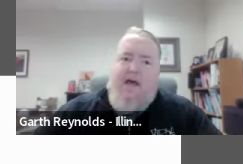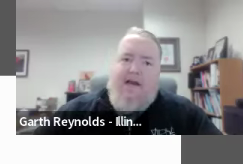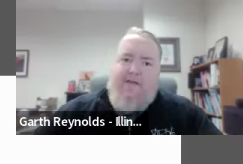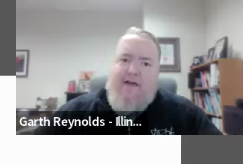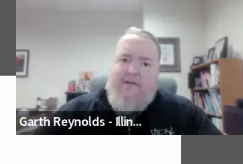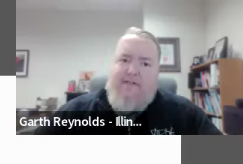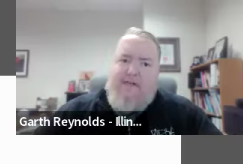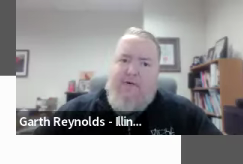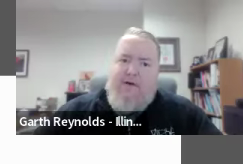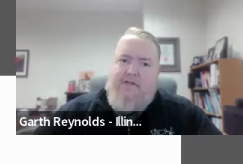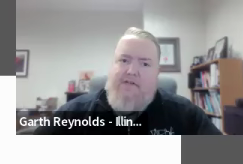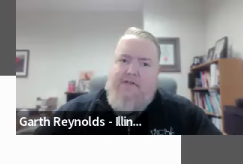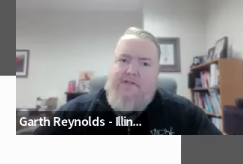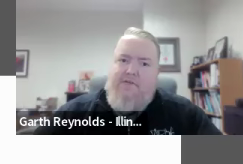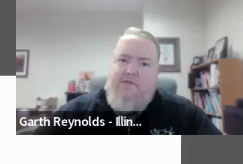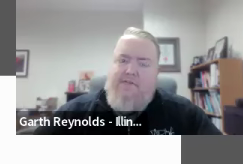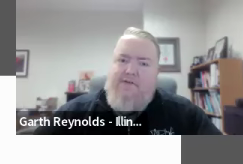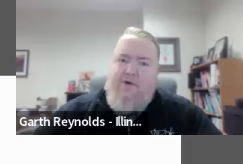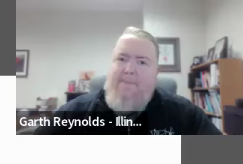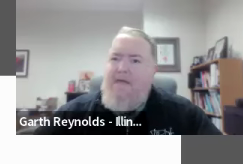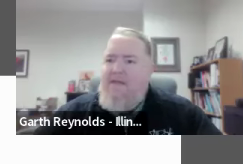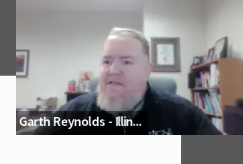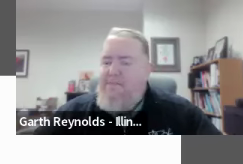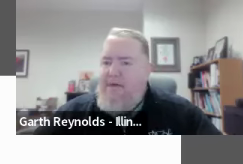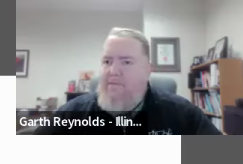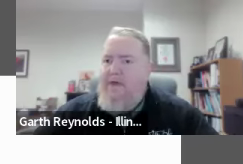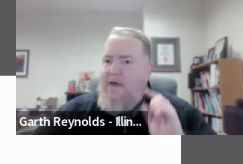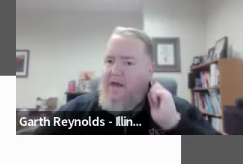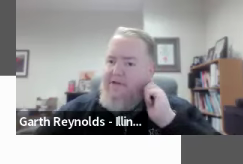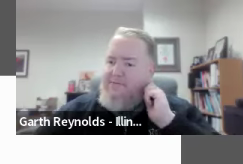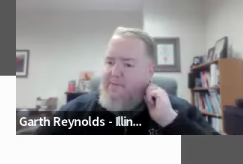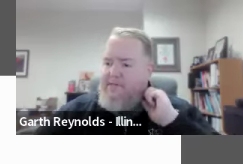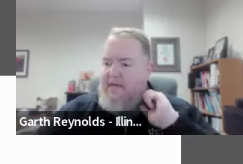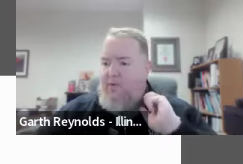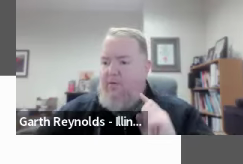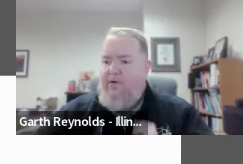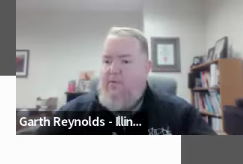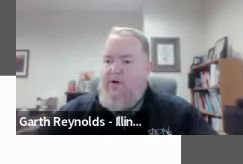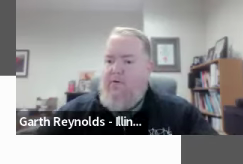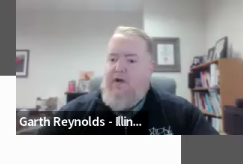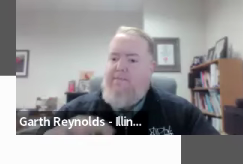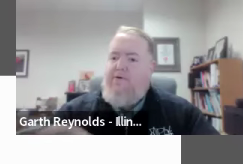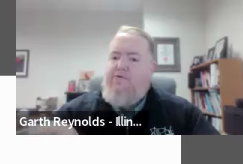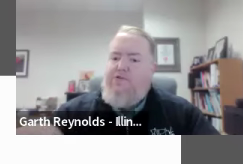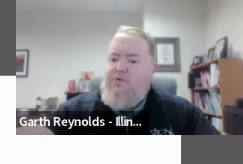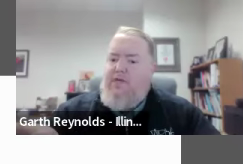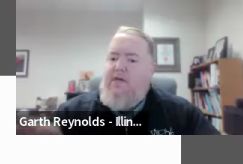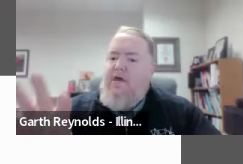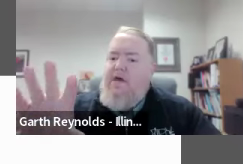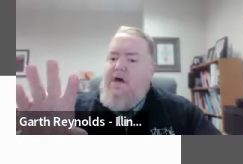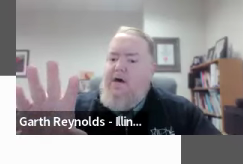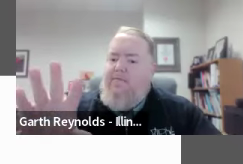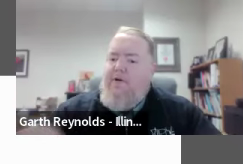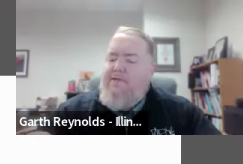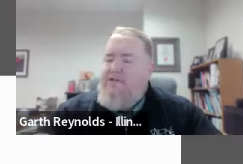stakeholders and other advocacy organizations to amend this bill. And this bill was saying, well, we're not opposed to